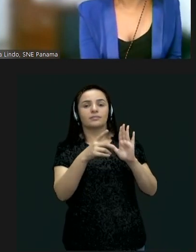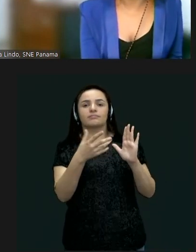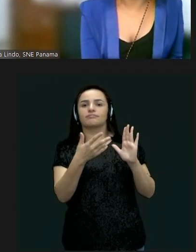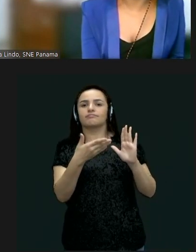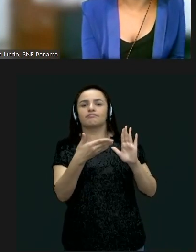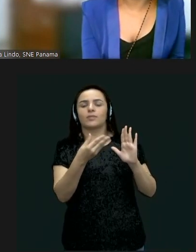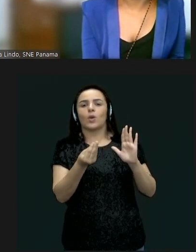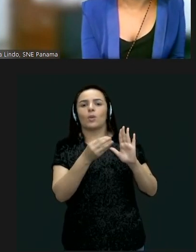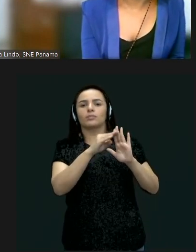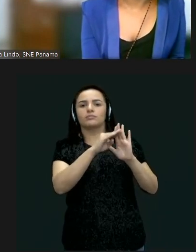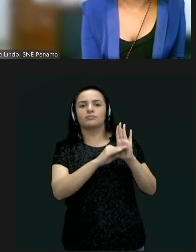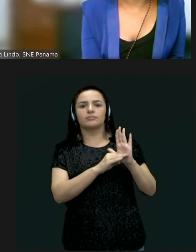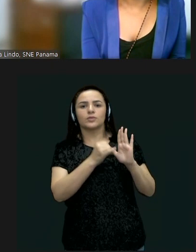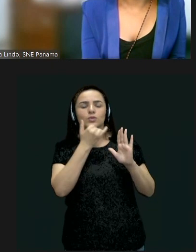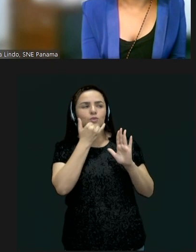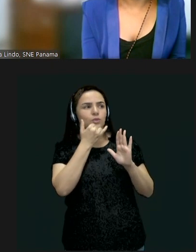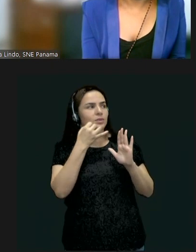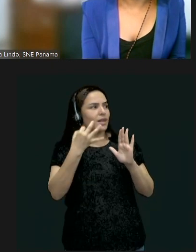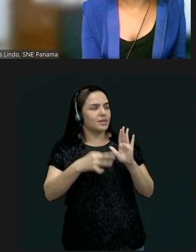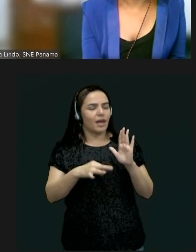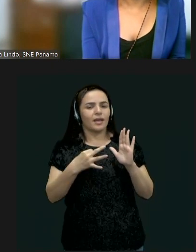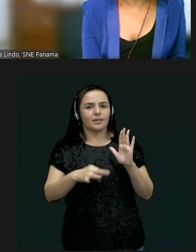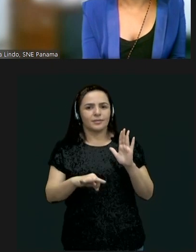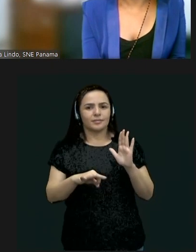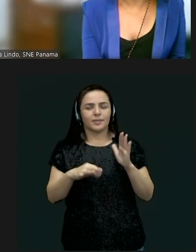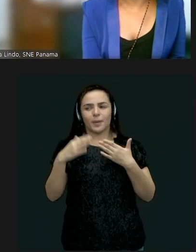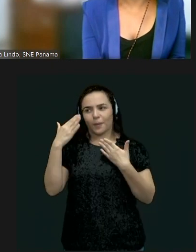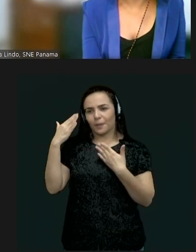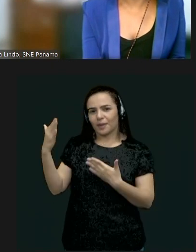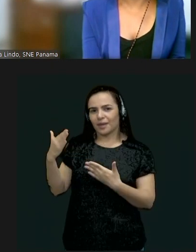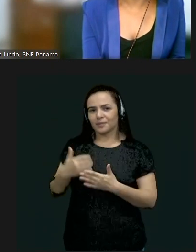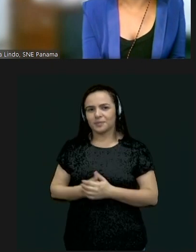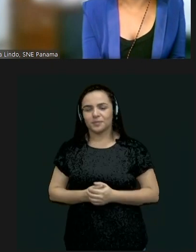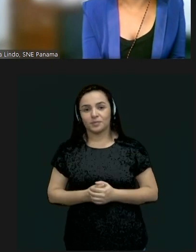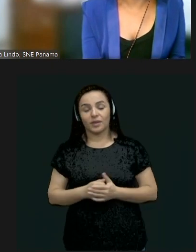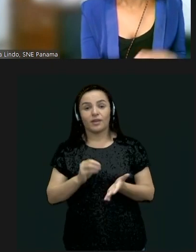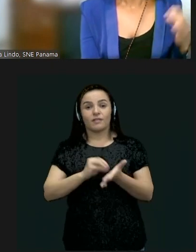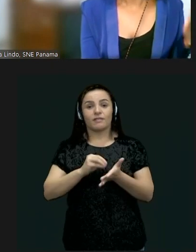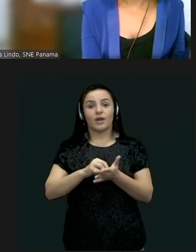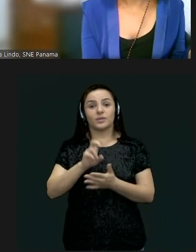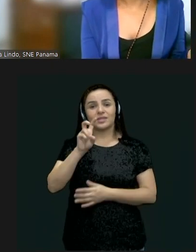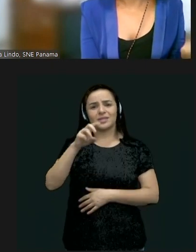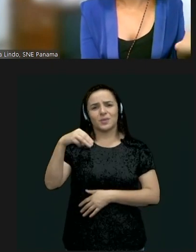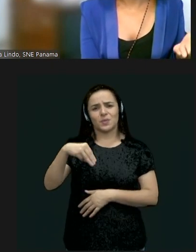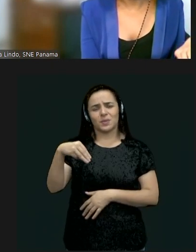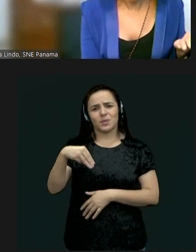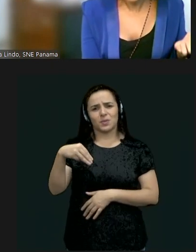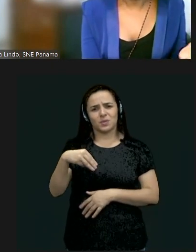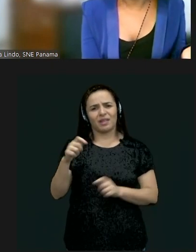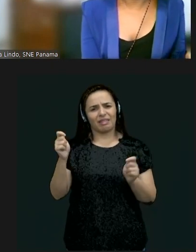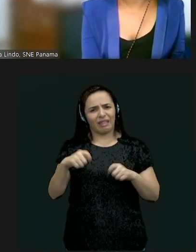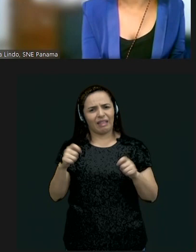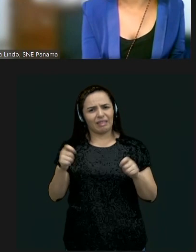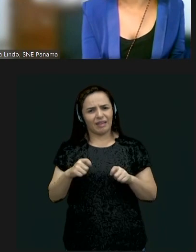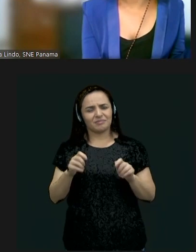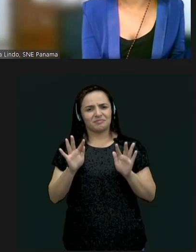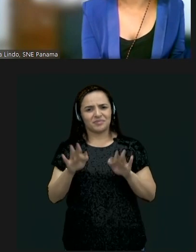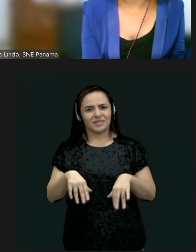yes, thank you. Thank you very much. I have 5 minutes, so I can achieve